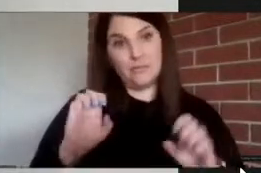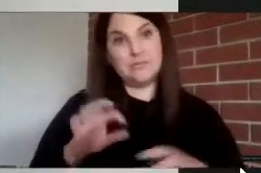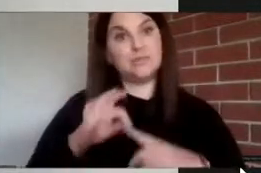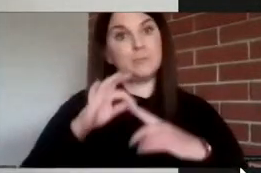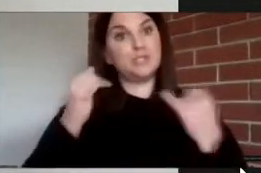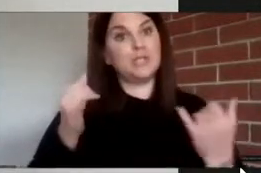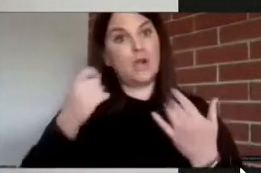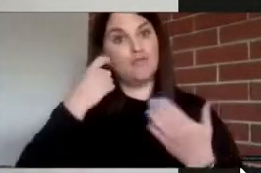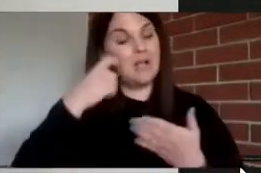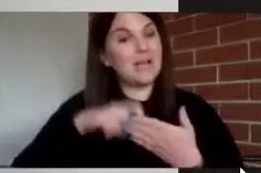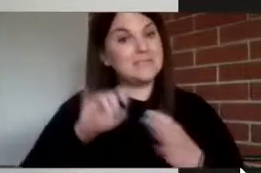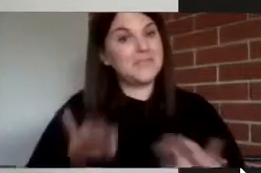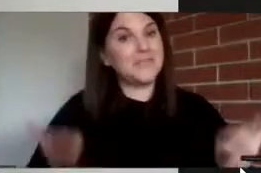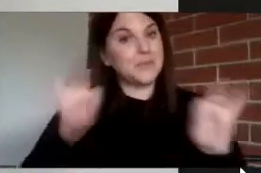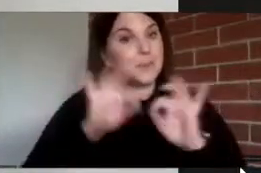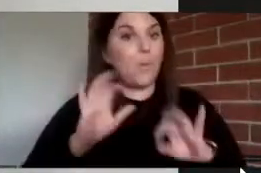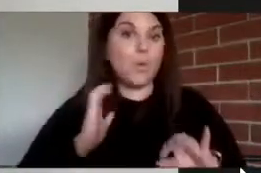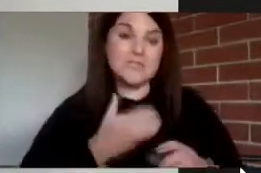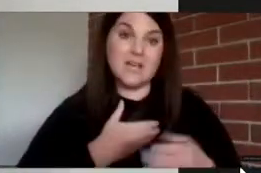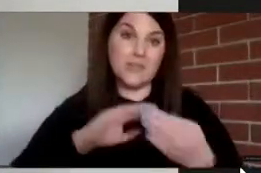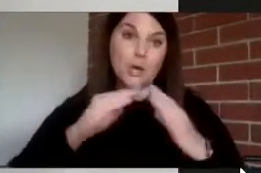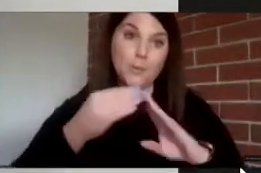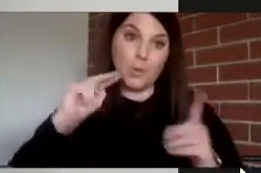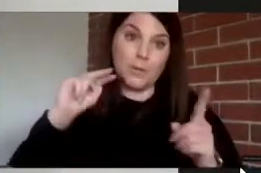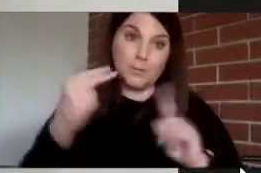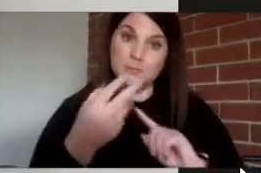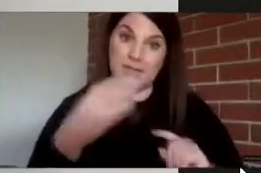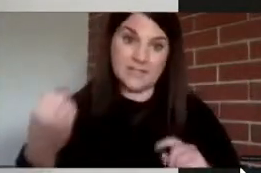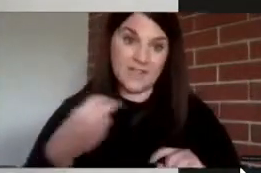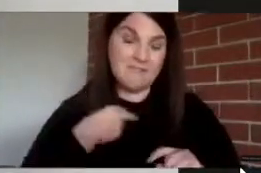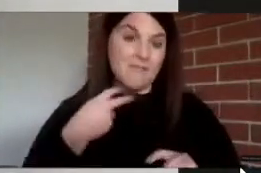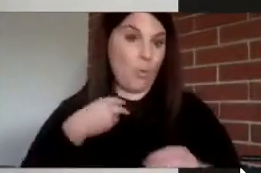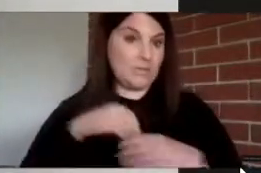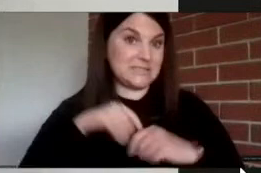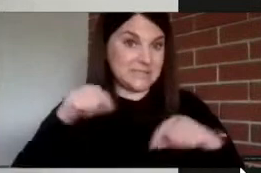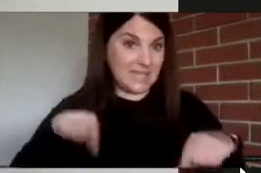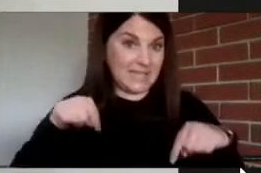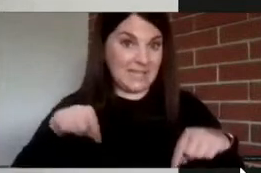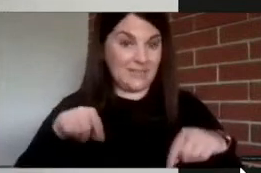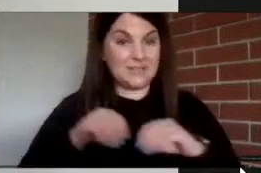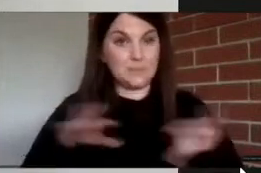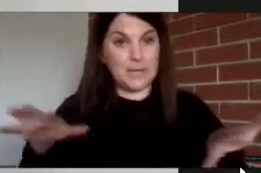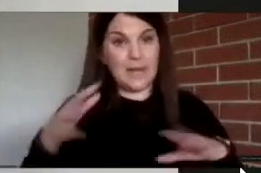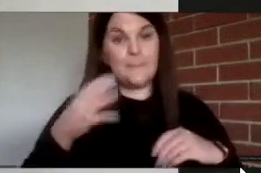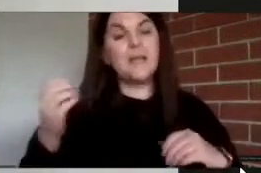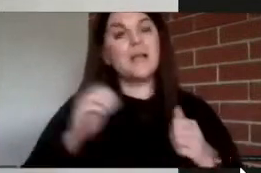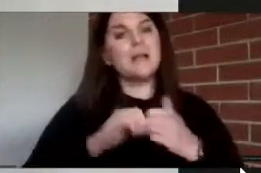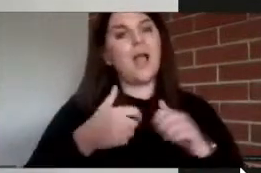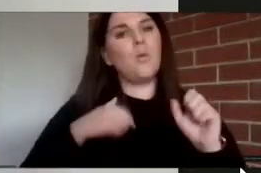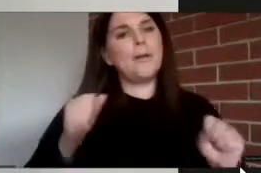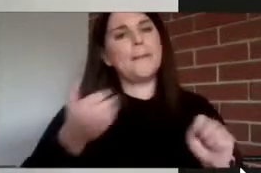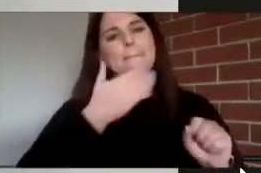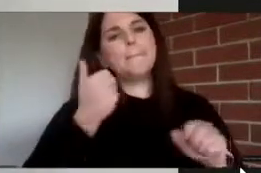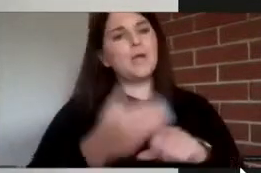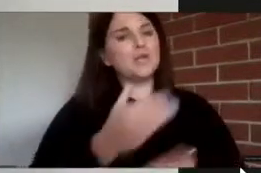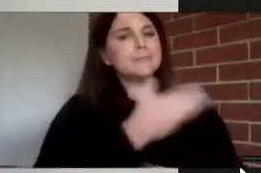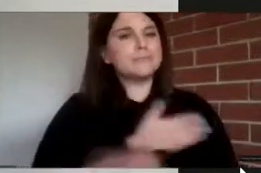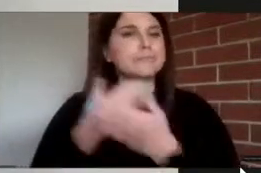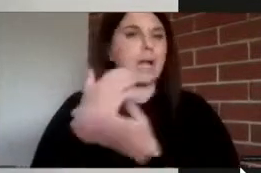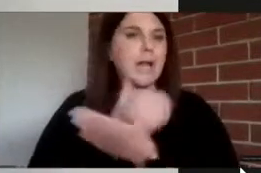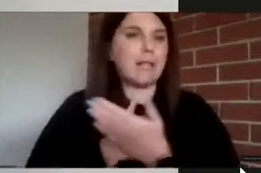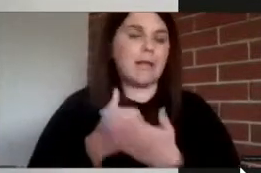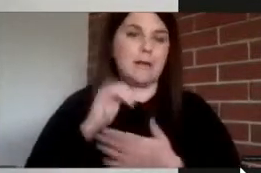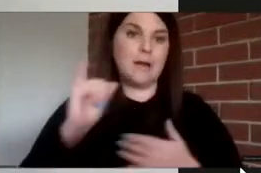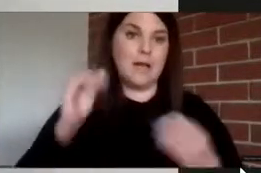recognizing the importance of our community perspective and voice in this pandemic and how we can better collect that information in partnership with